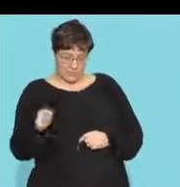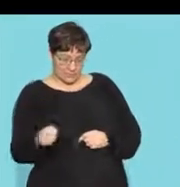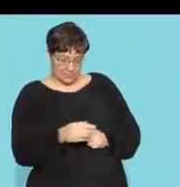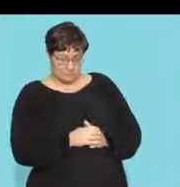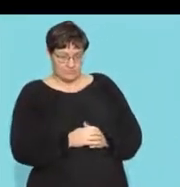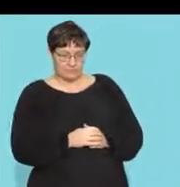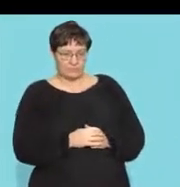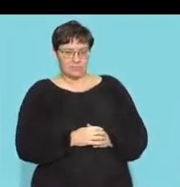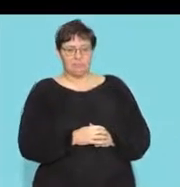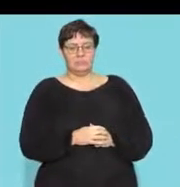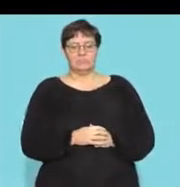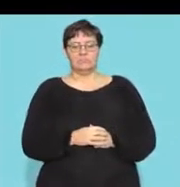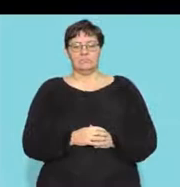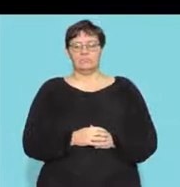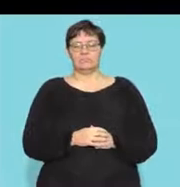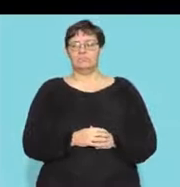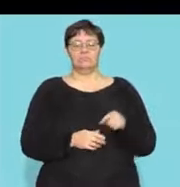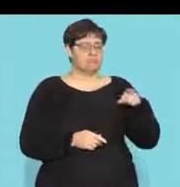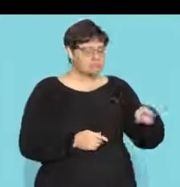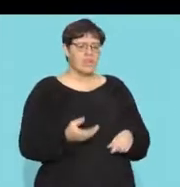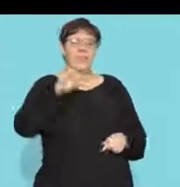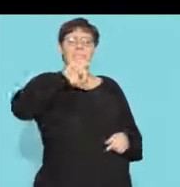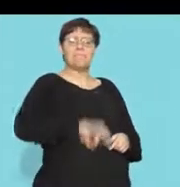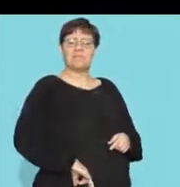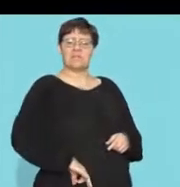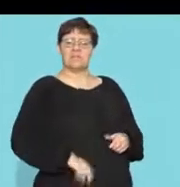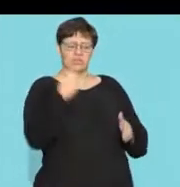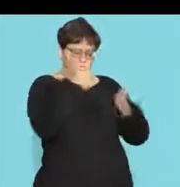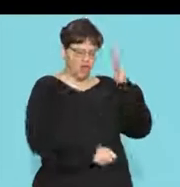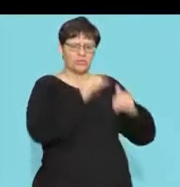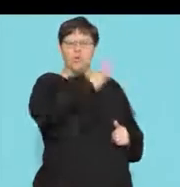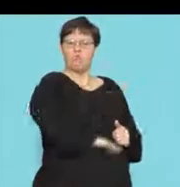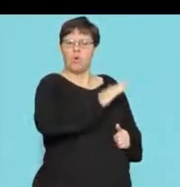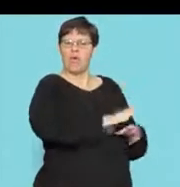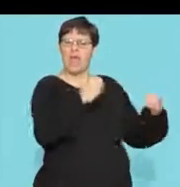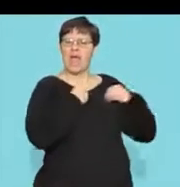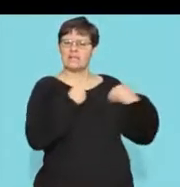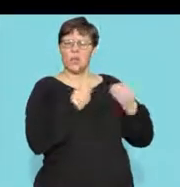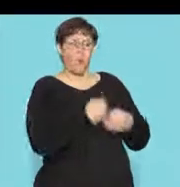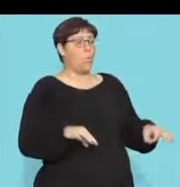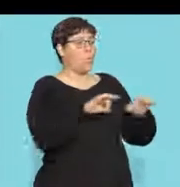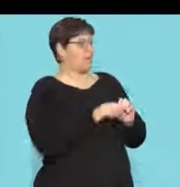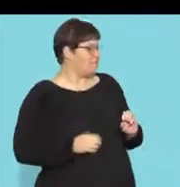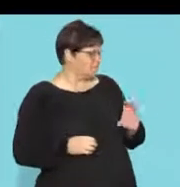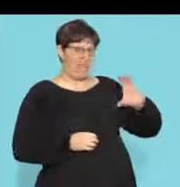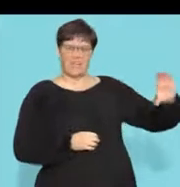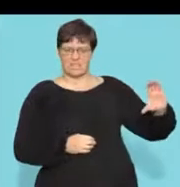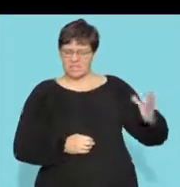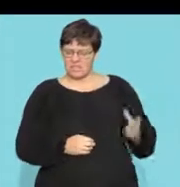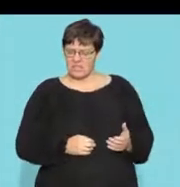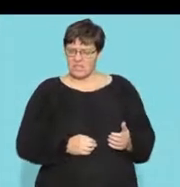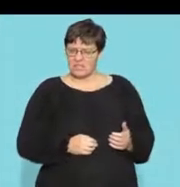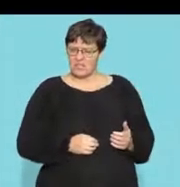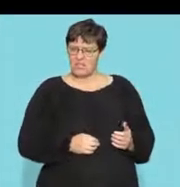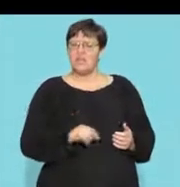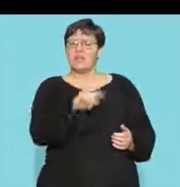Tim is benefiting from a very low charge on an asset that is worth a lot more to the company, and hence the partners